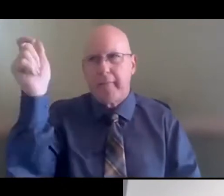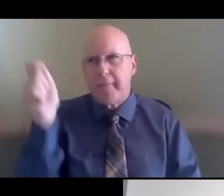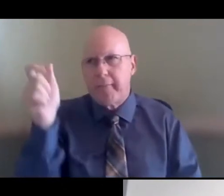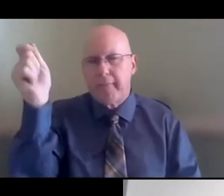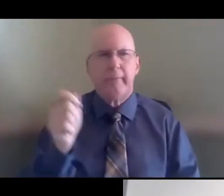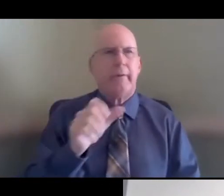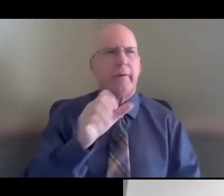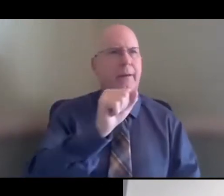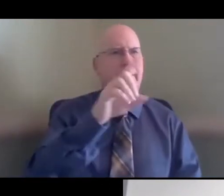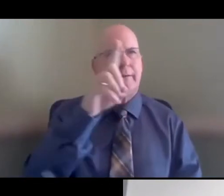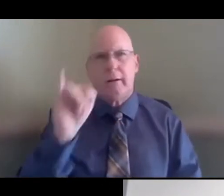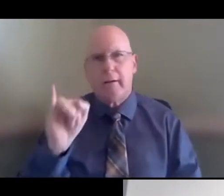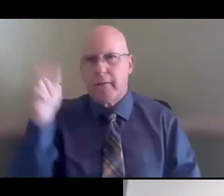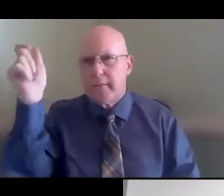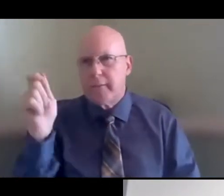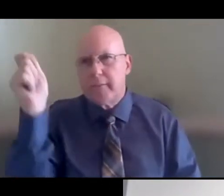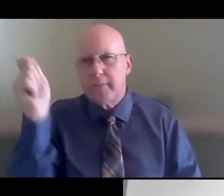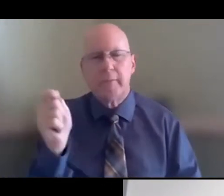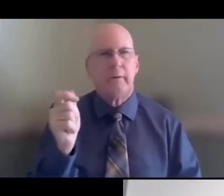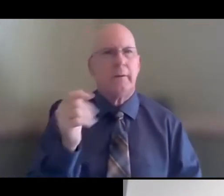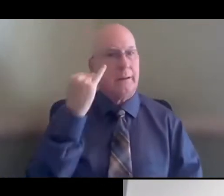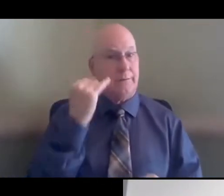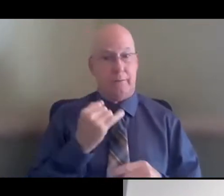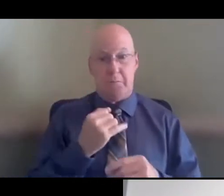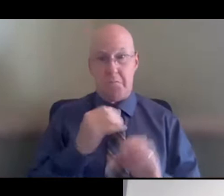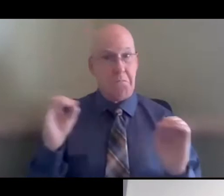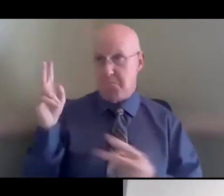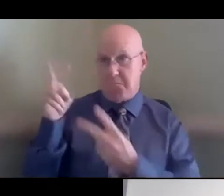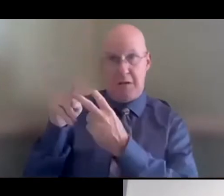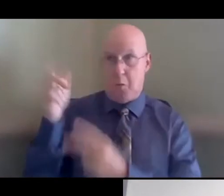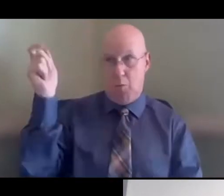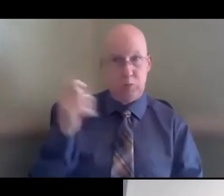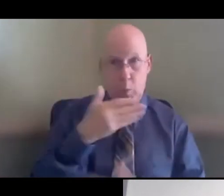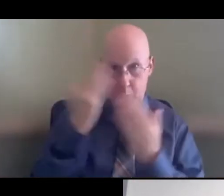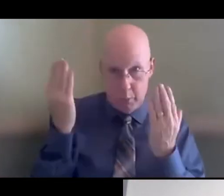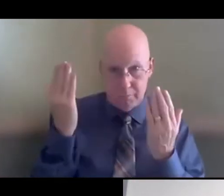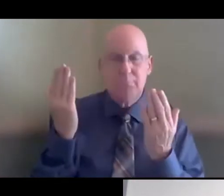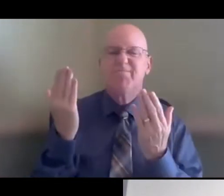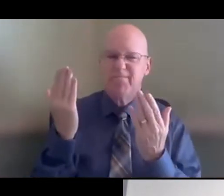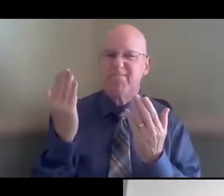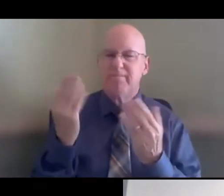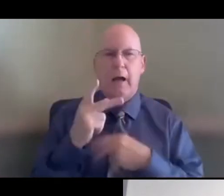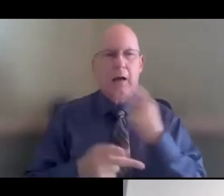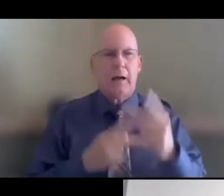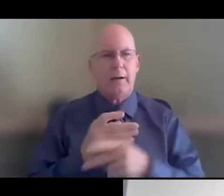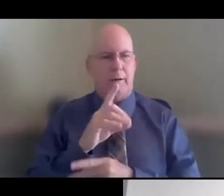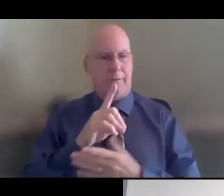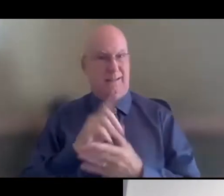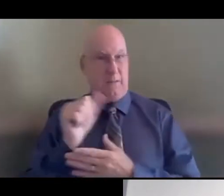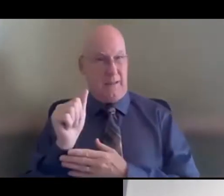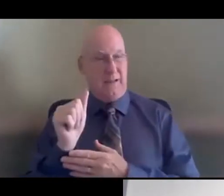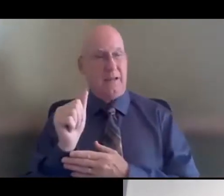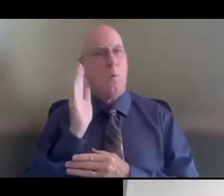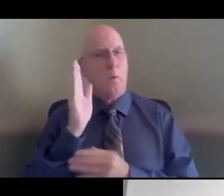Security disability insurance. If they're not receiving either of those government benefits, it's a type of disability that's going to